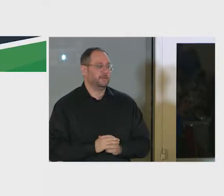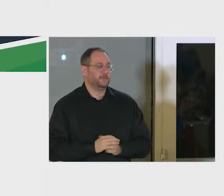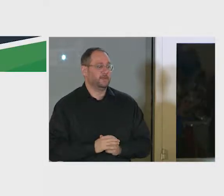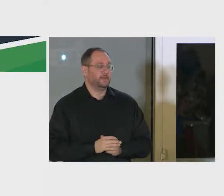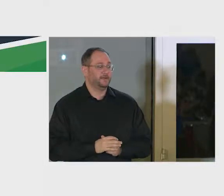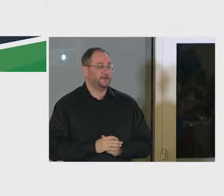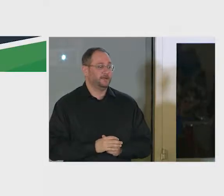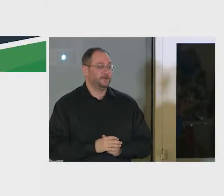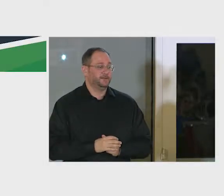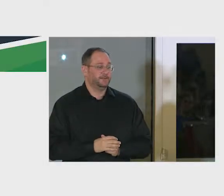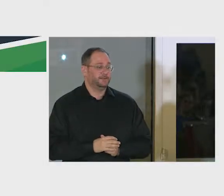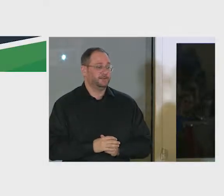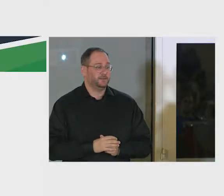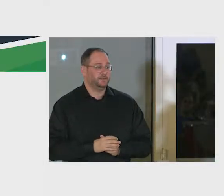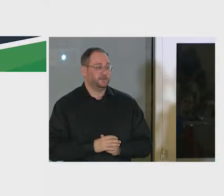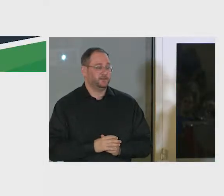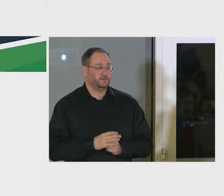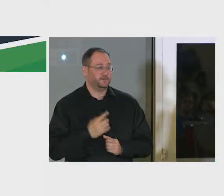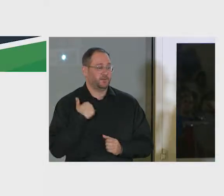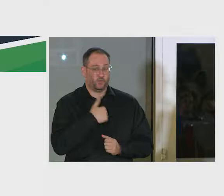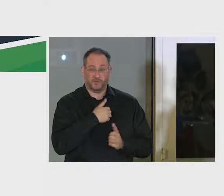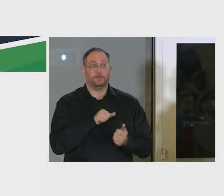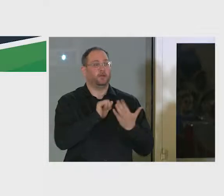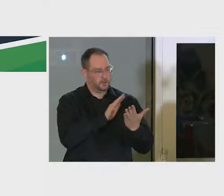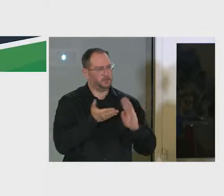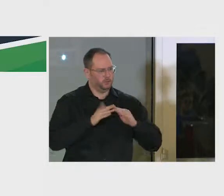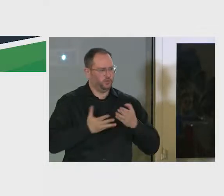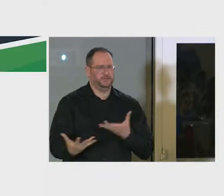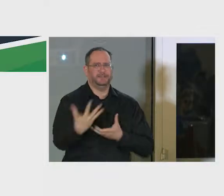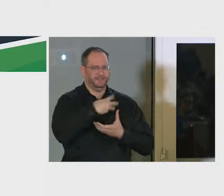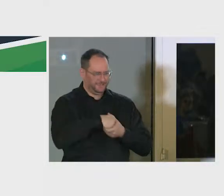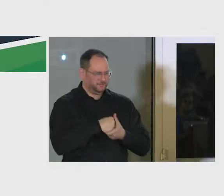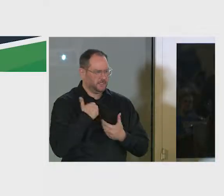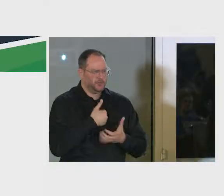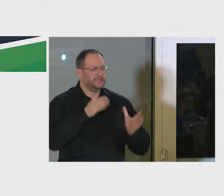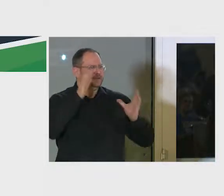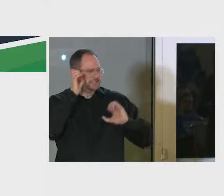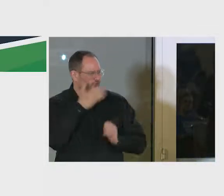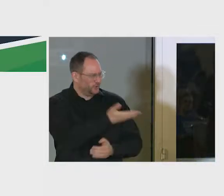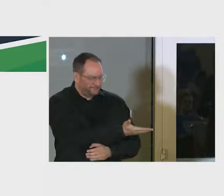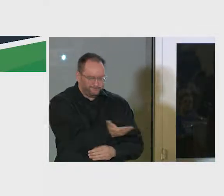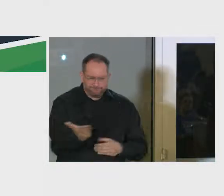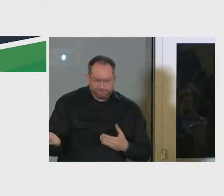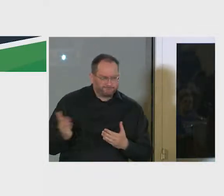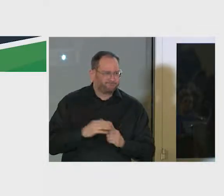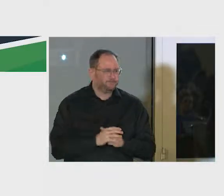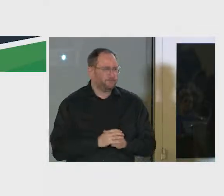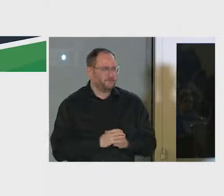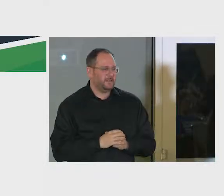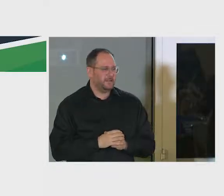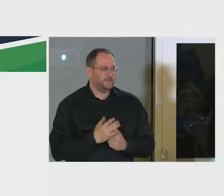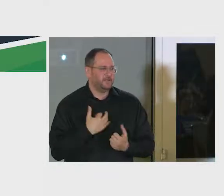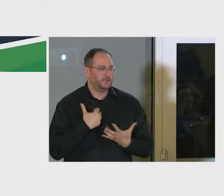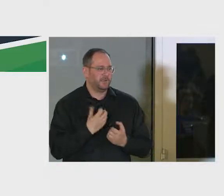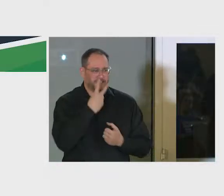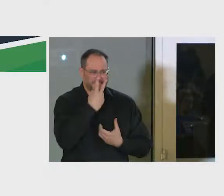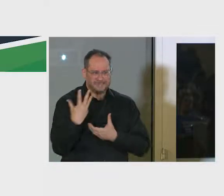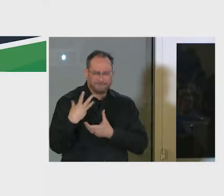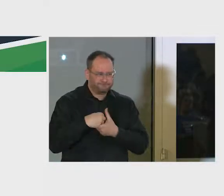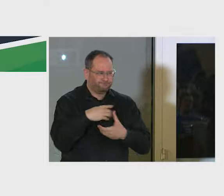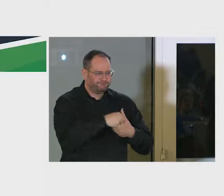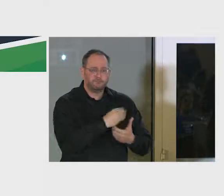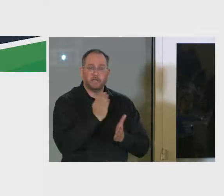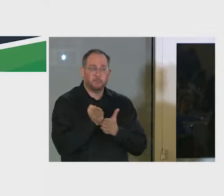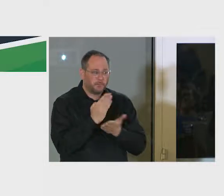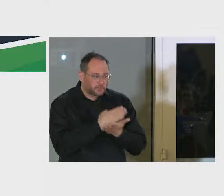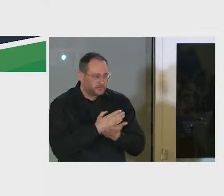engagement, which is where we are right now, where we hear from all of you about what you want to see funded in the upcoming budget. We then take all of those